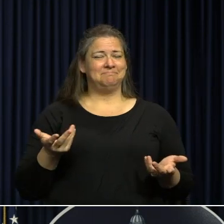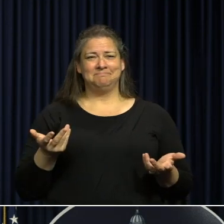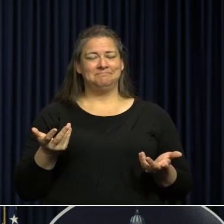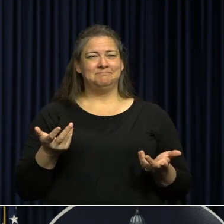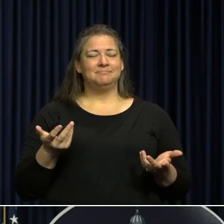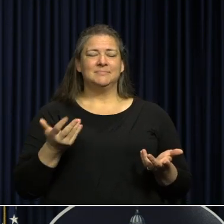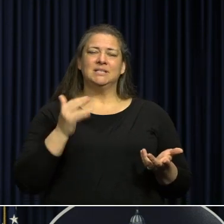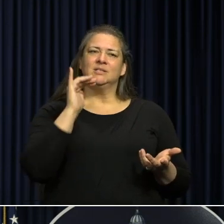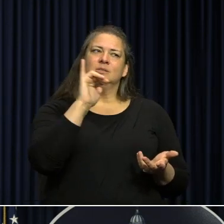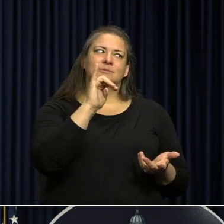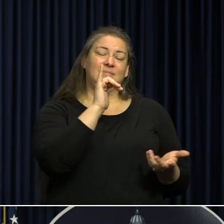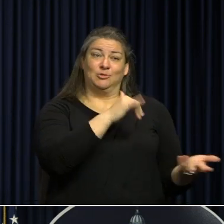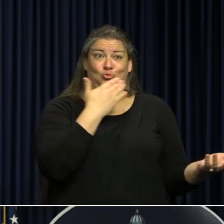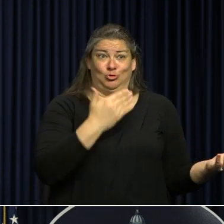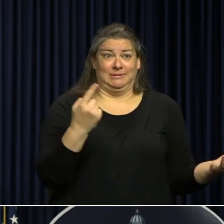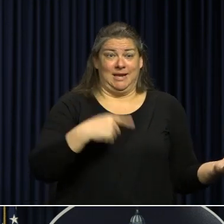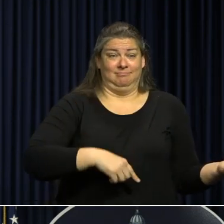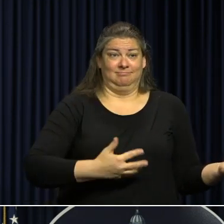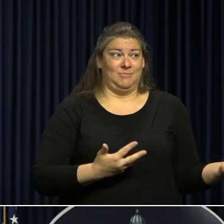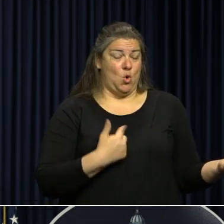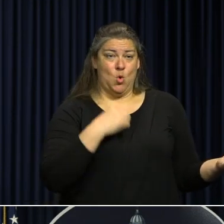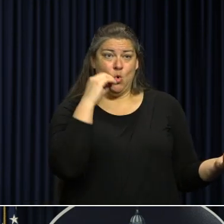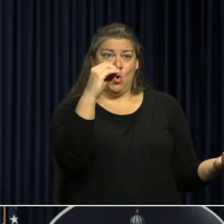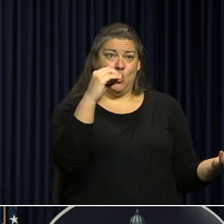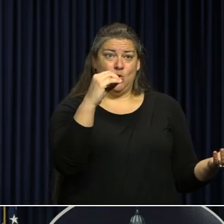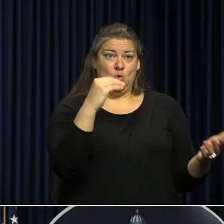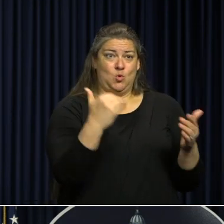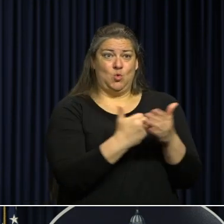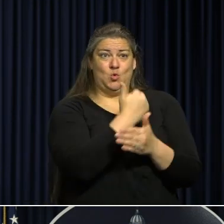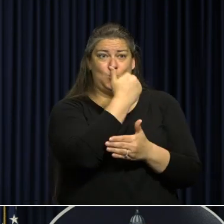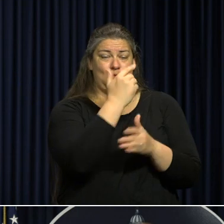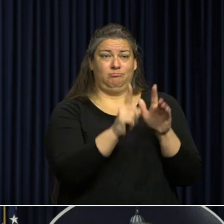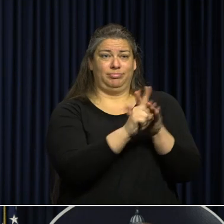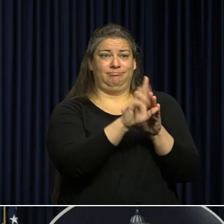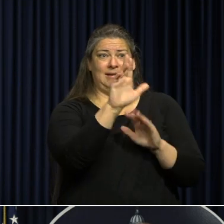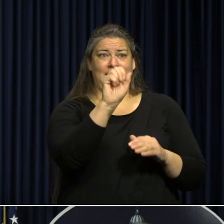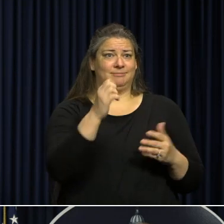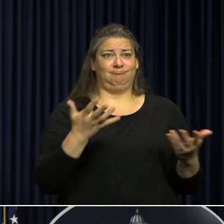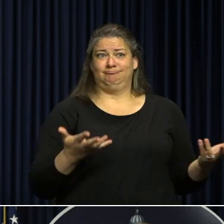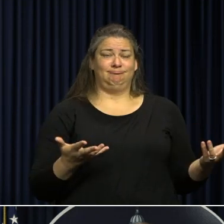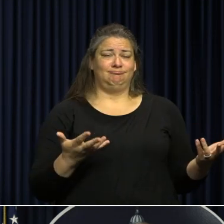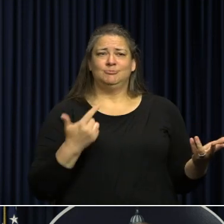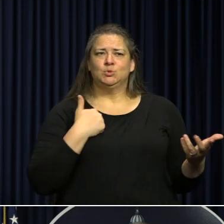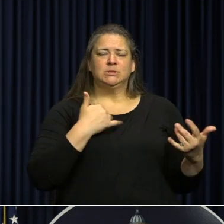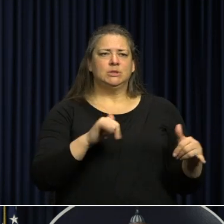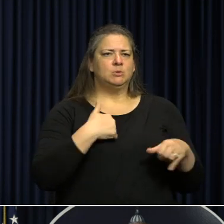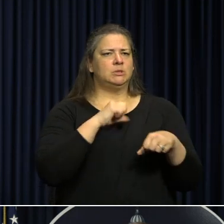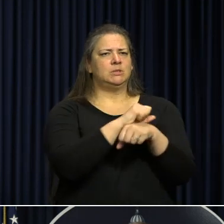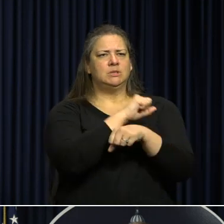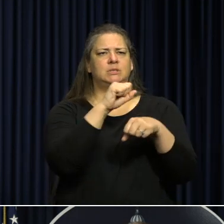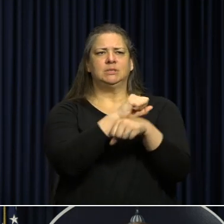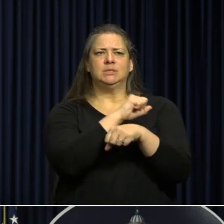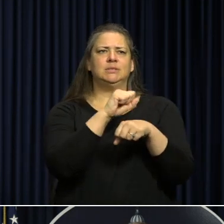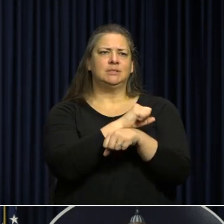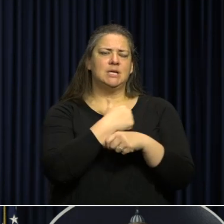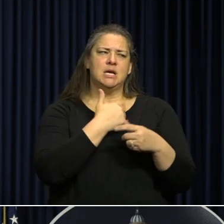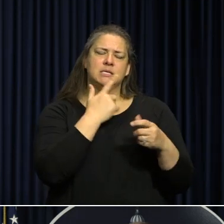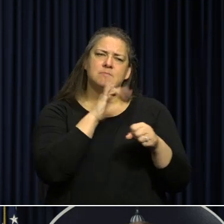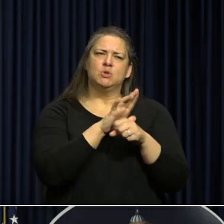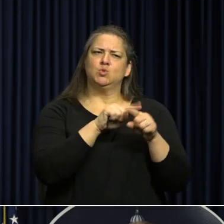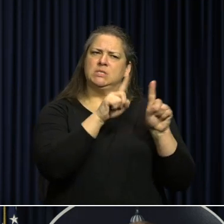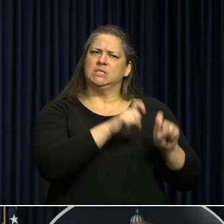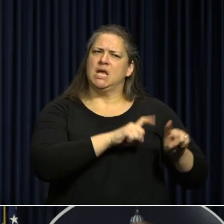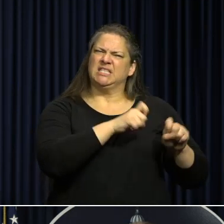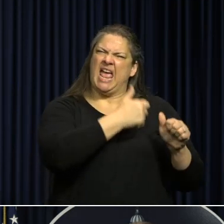it's a good day when there are no additional cases, and we continue to take more and more steps. I've committed to testing